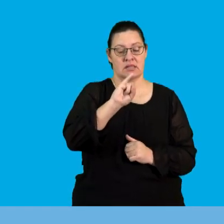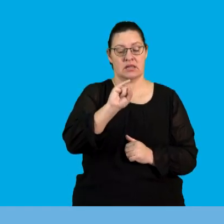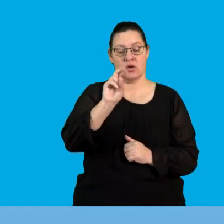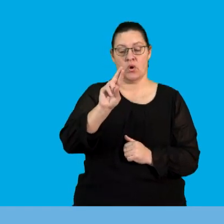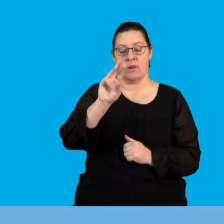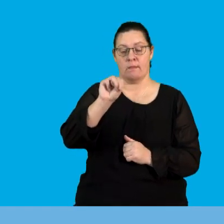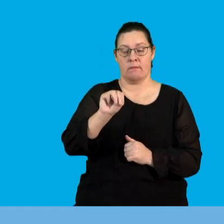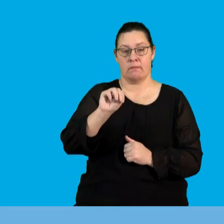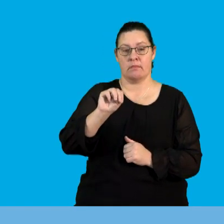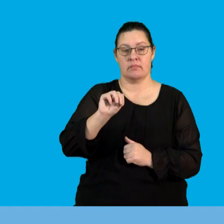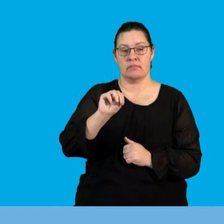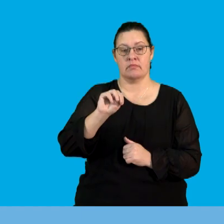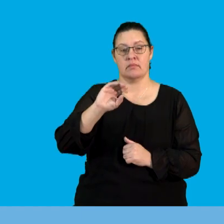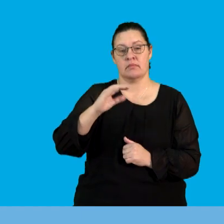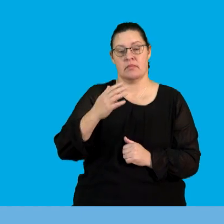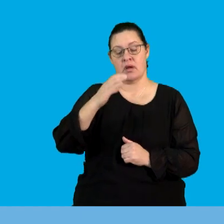chloride